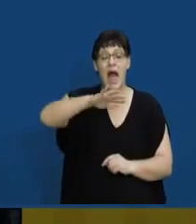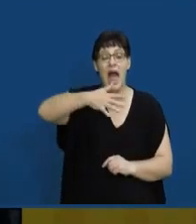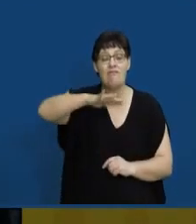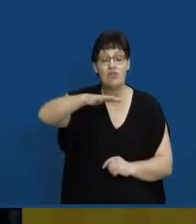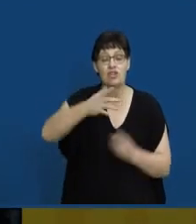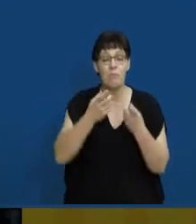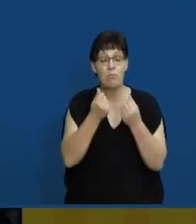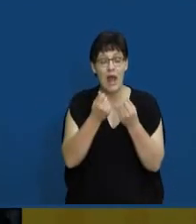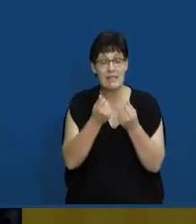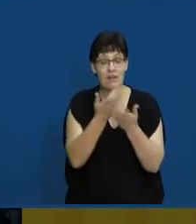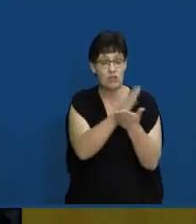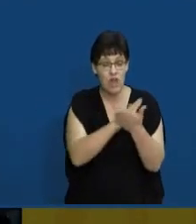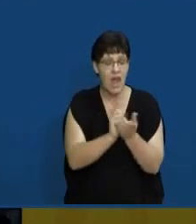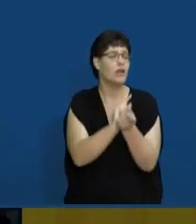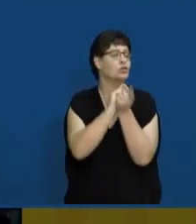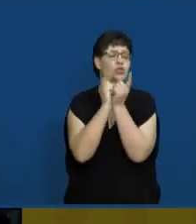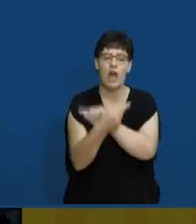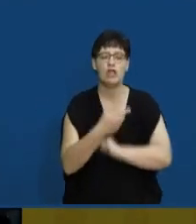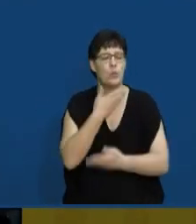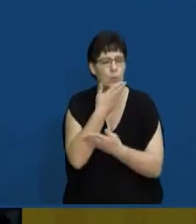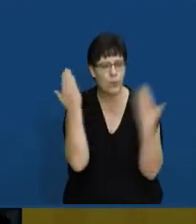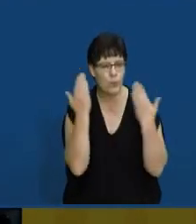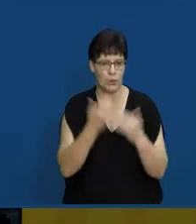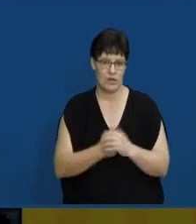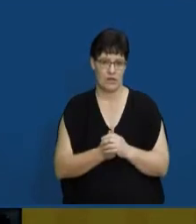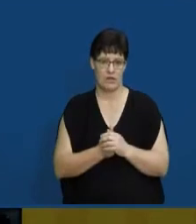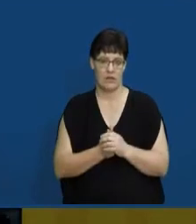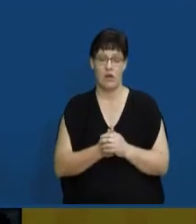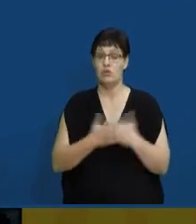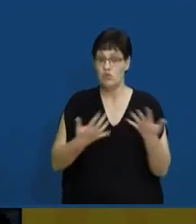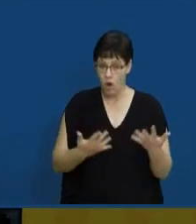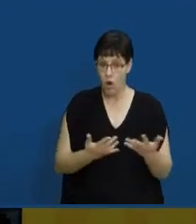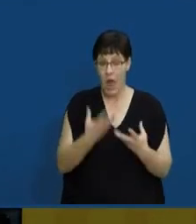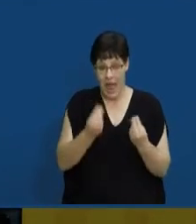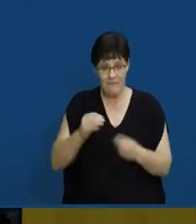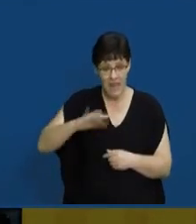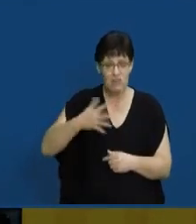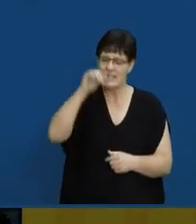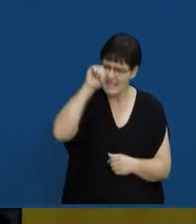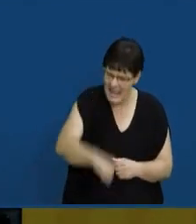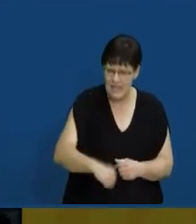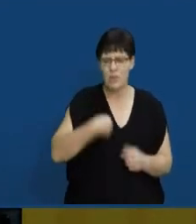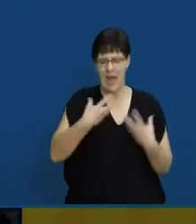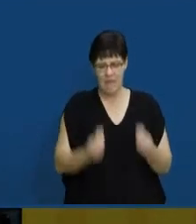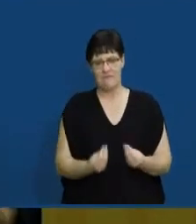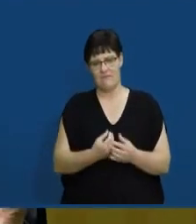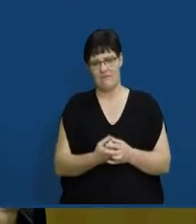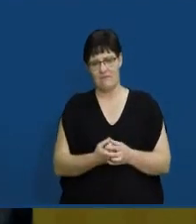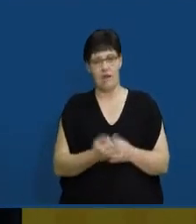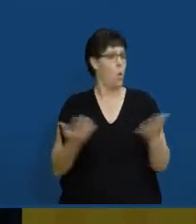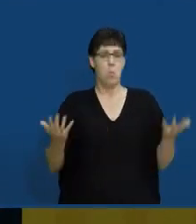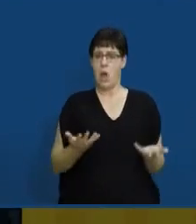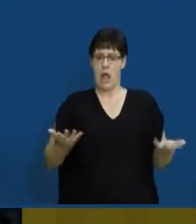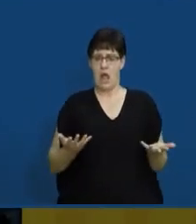average price does not change. So do we have the average? Yes, we do. Where do we have